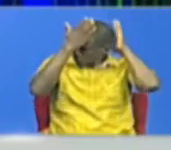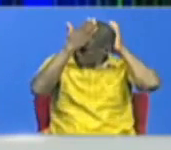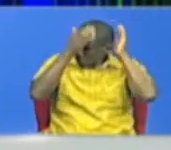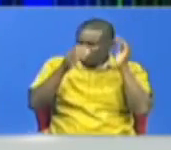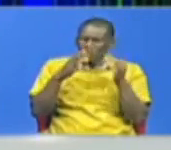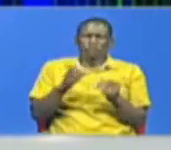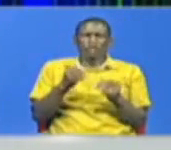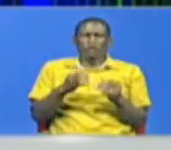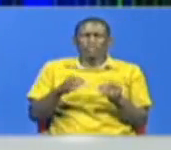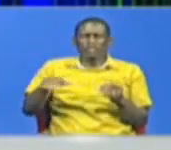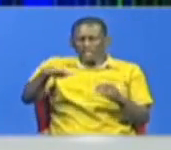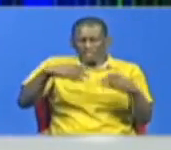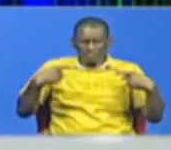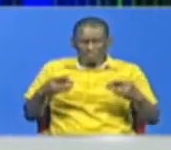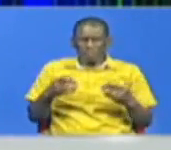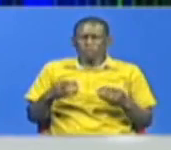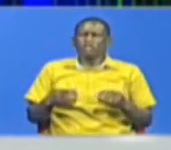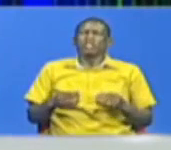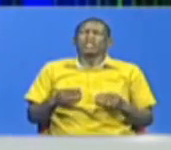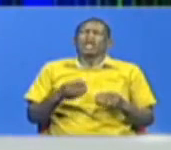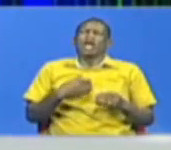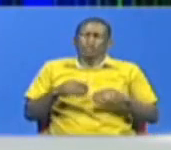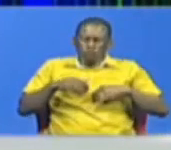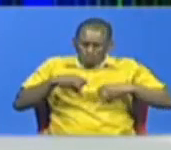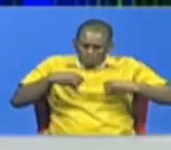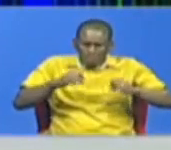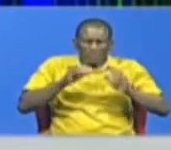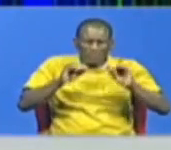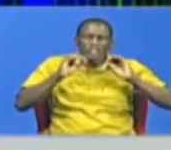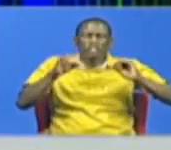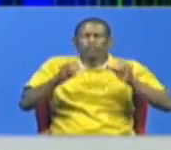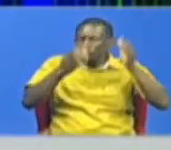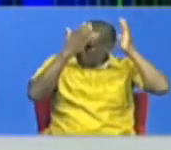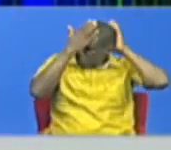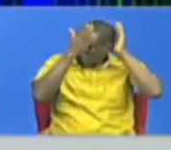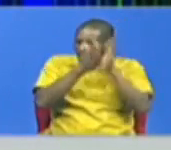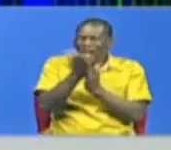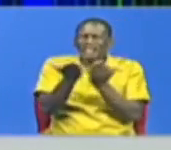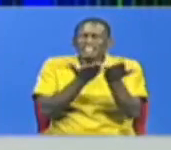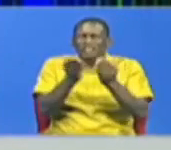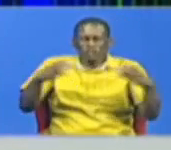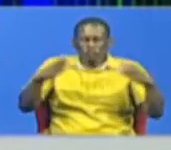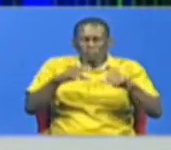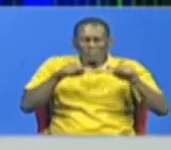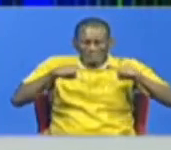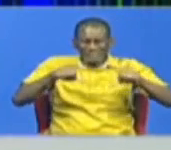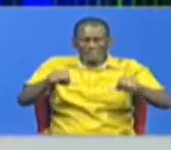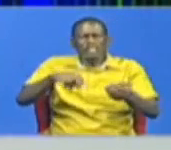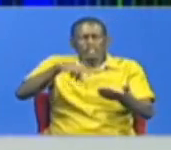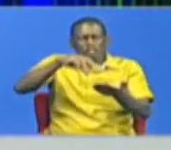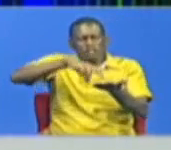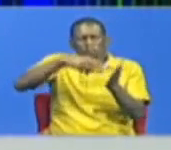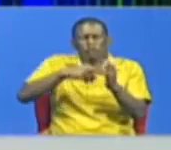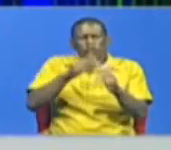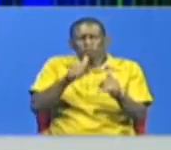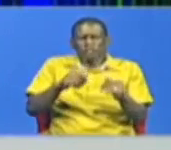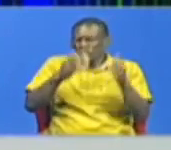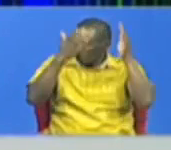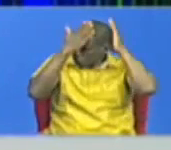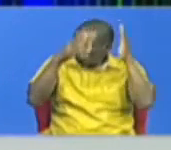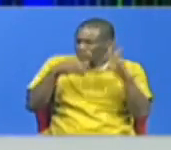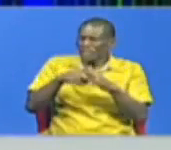fallen martyr by upholding his teachings, as well as serving the community by sustaining projects he pioneered. NTV's Seth